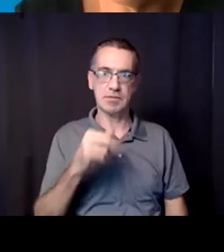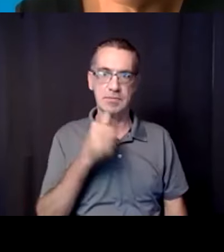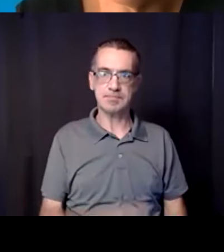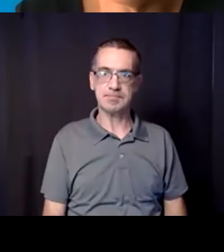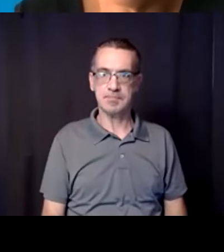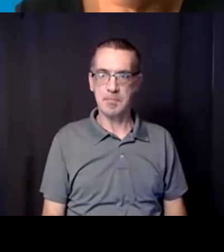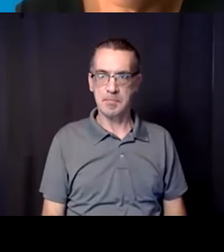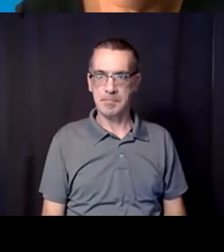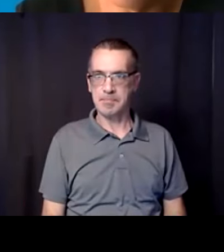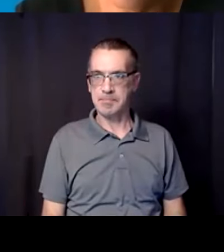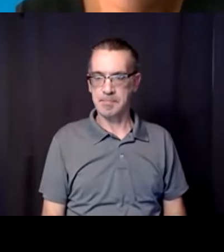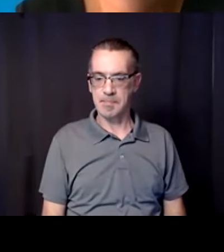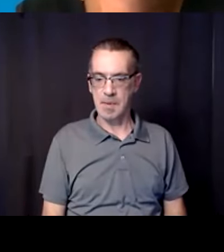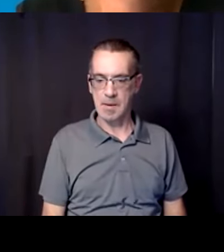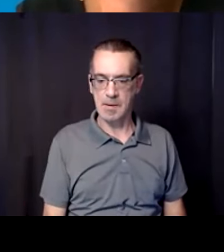I did.